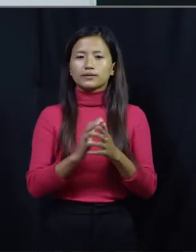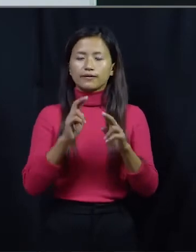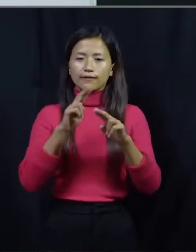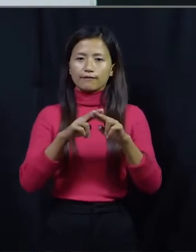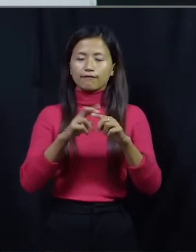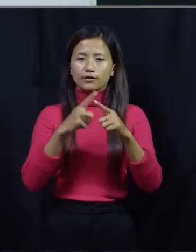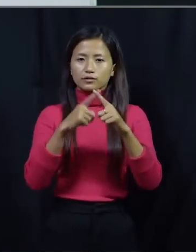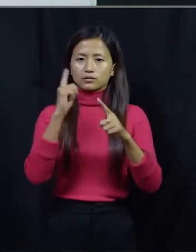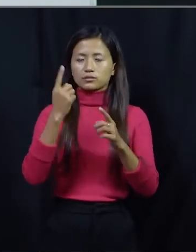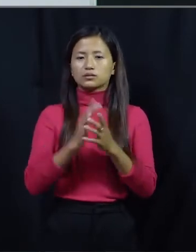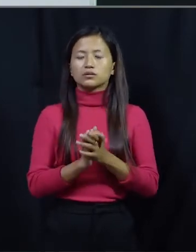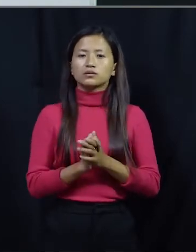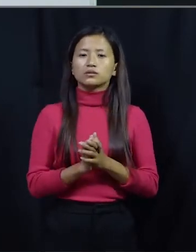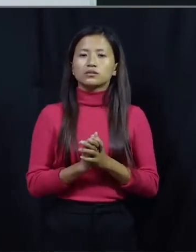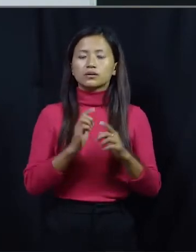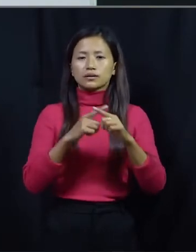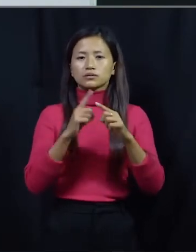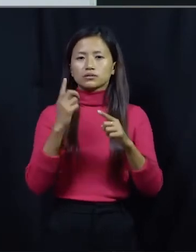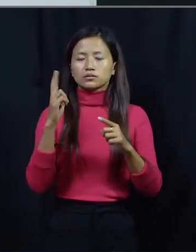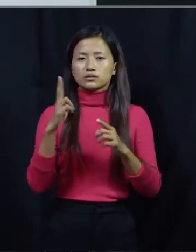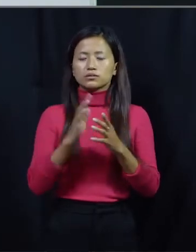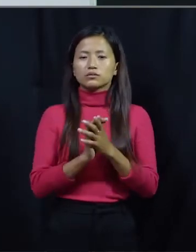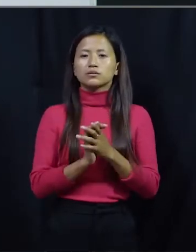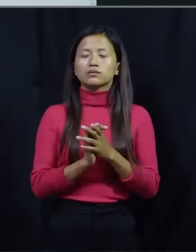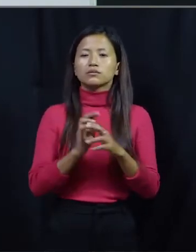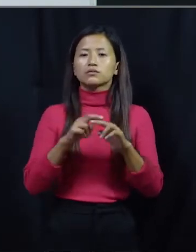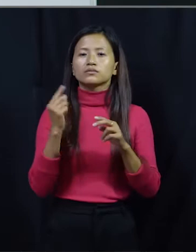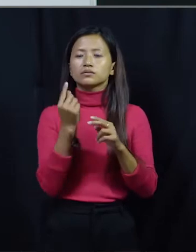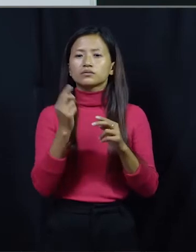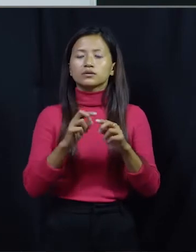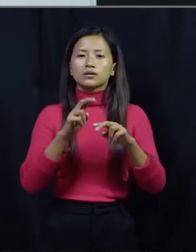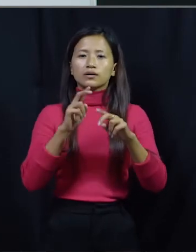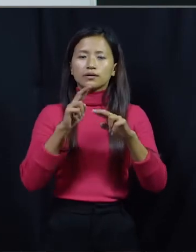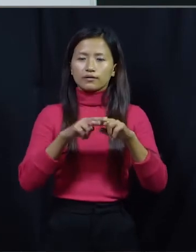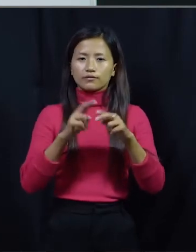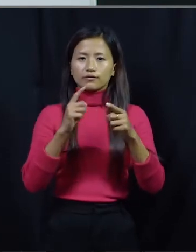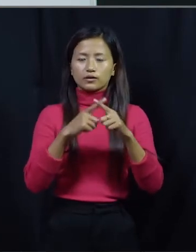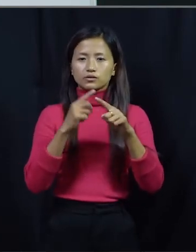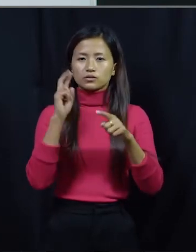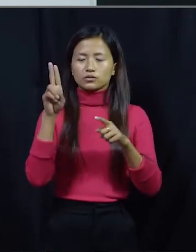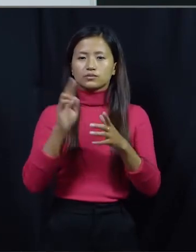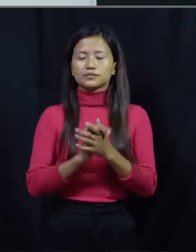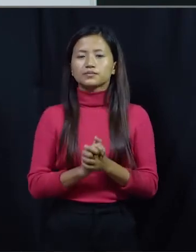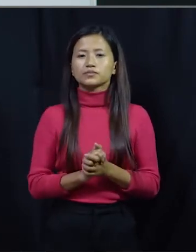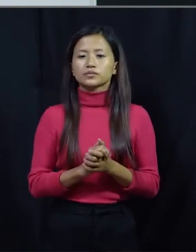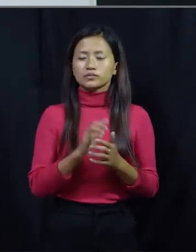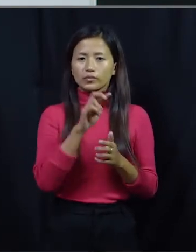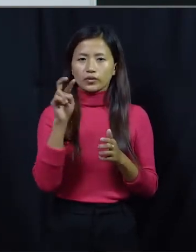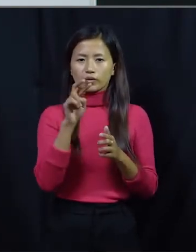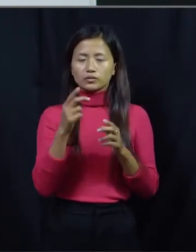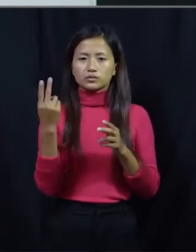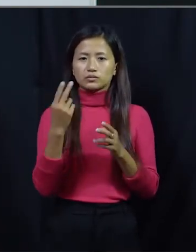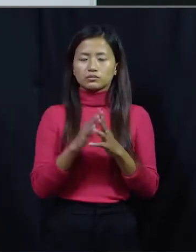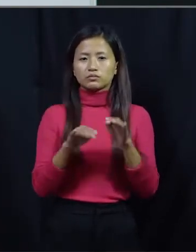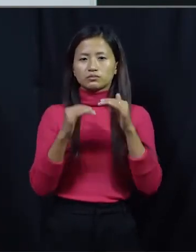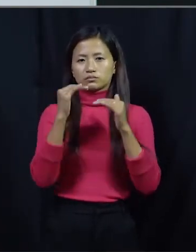fx1, right? And what is the image of x2 under this function f? So we get fx2, right? These two also not